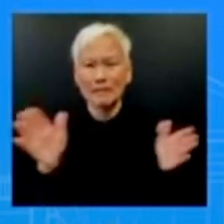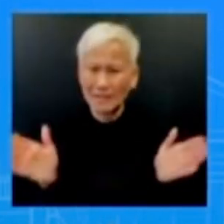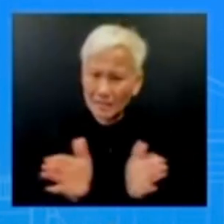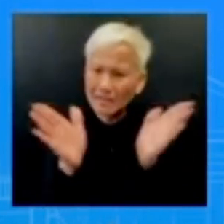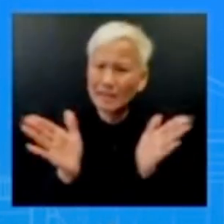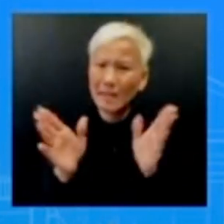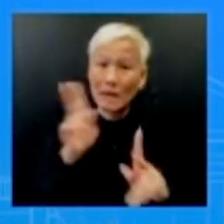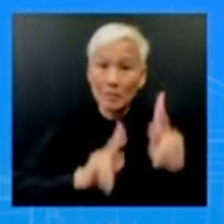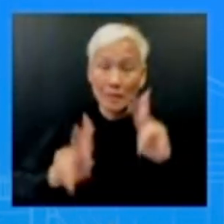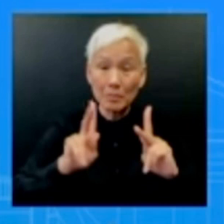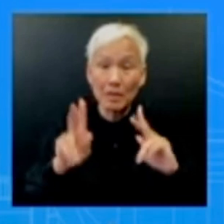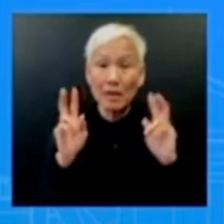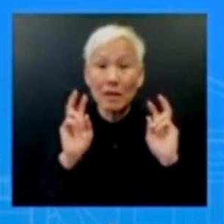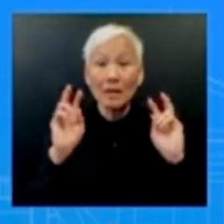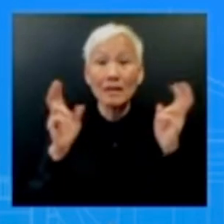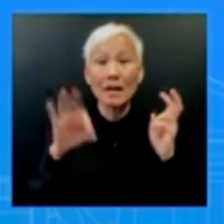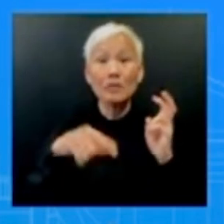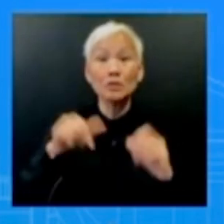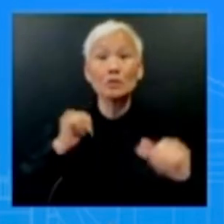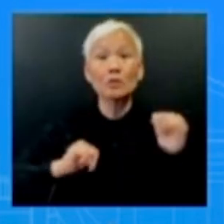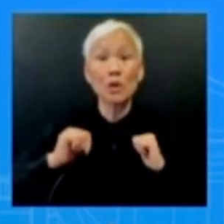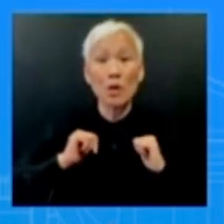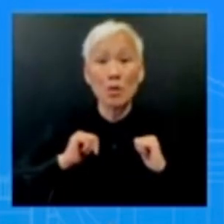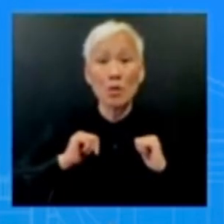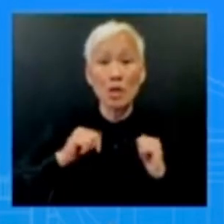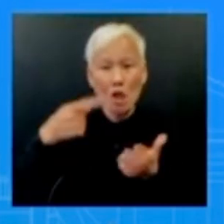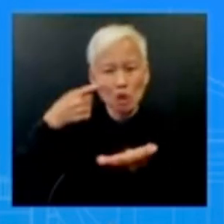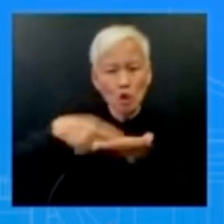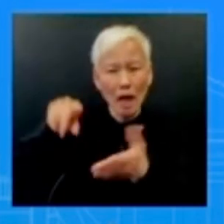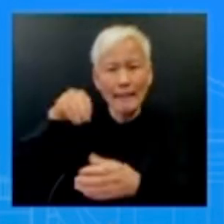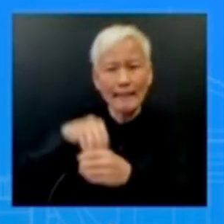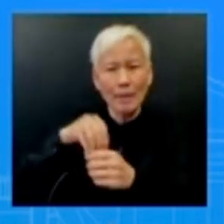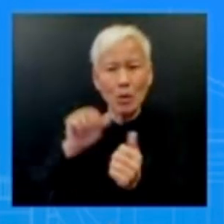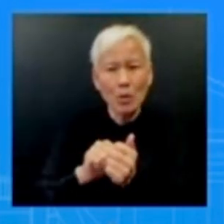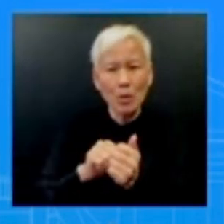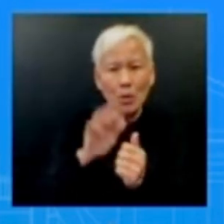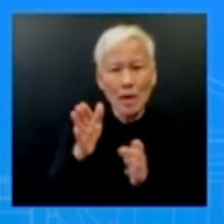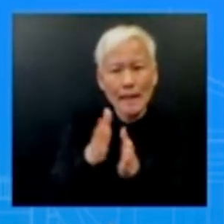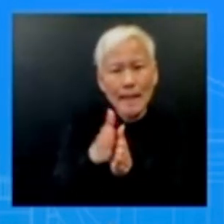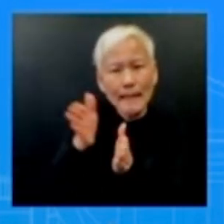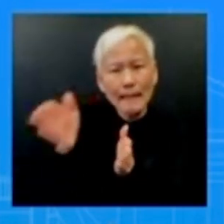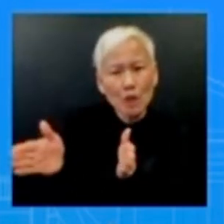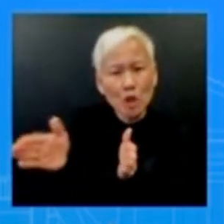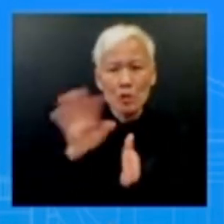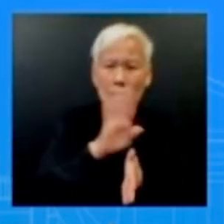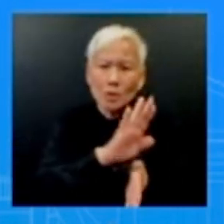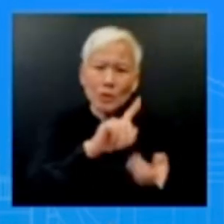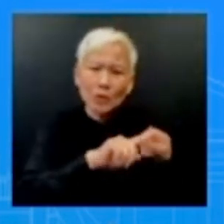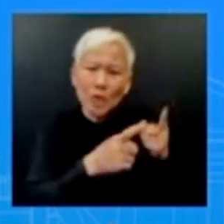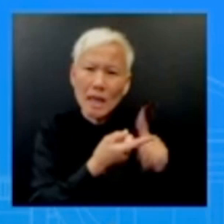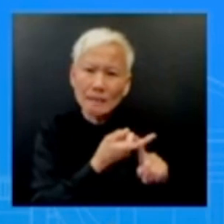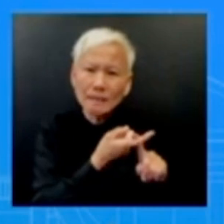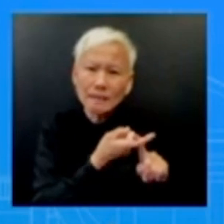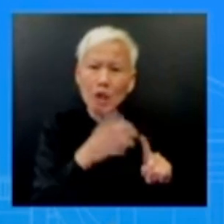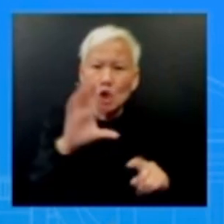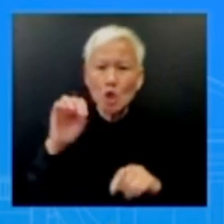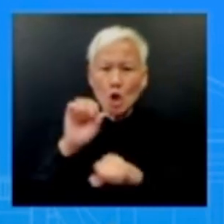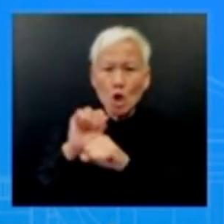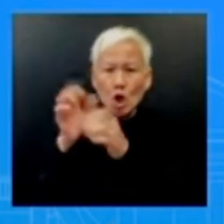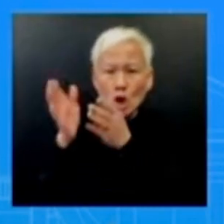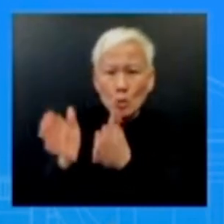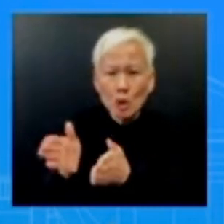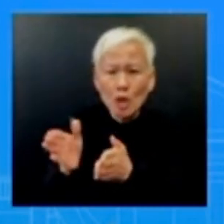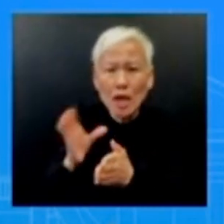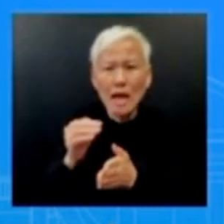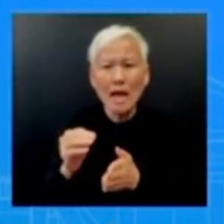with your neighbor, your coworker, your friends, your family, and ask how they're doing, and listen sincerely. You know, I mean, you all ask questions for a